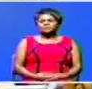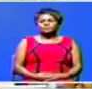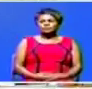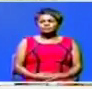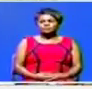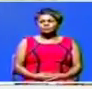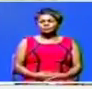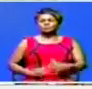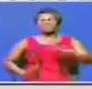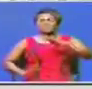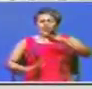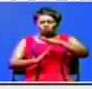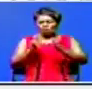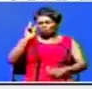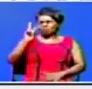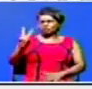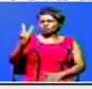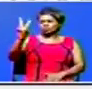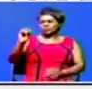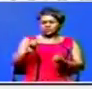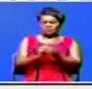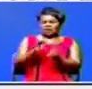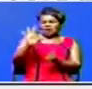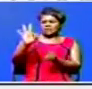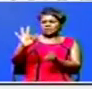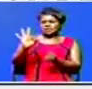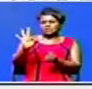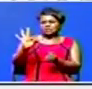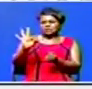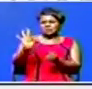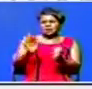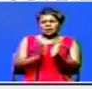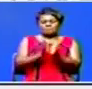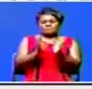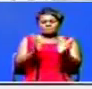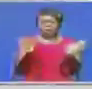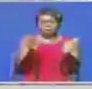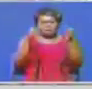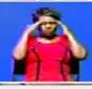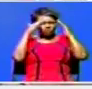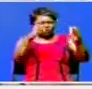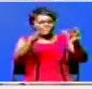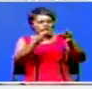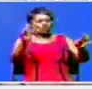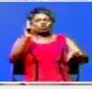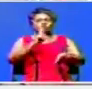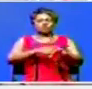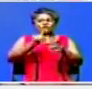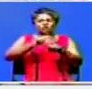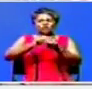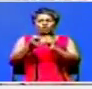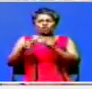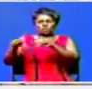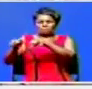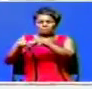It is one of the top Vision 2030 flagship projects and one that has been on the public radar for the longest time. The replacement of the